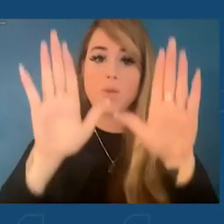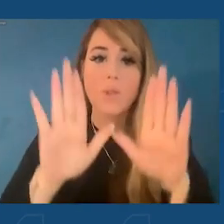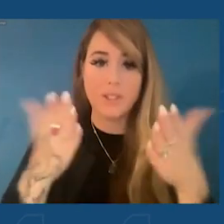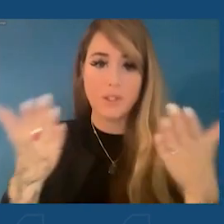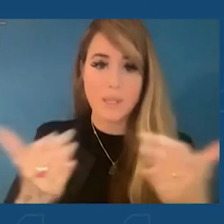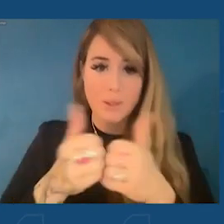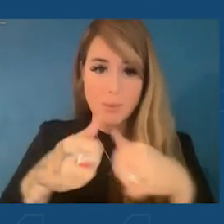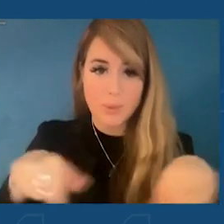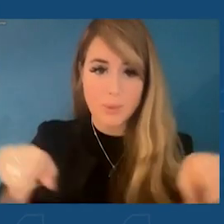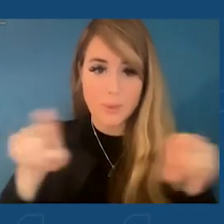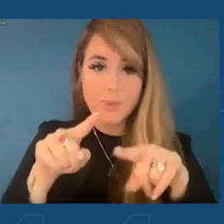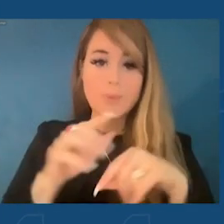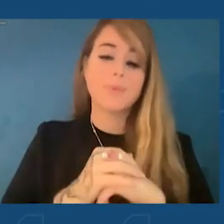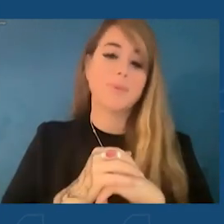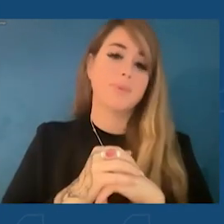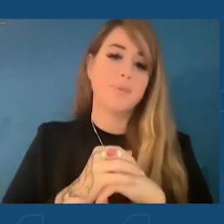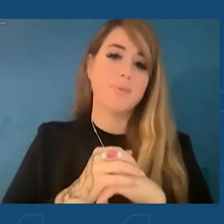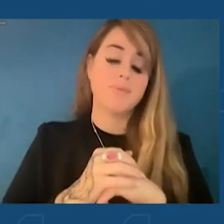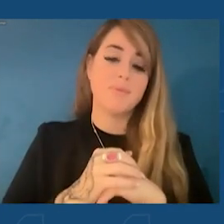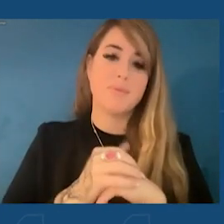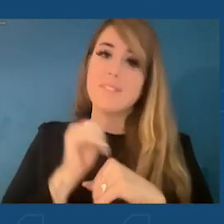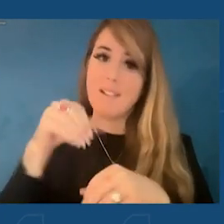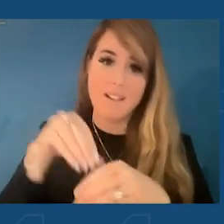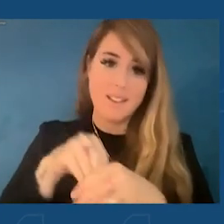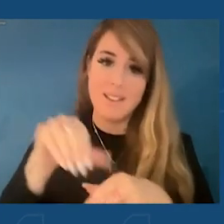here, not in Albany.